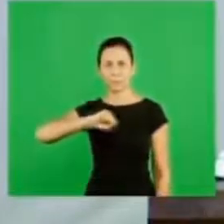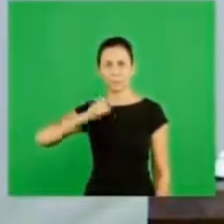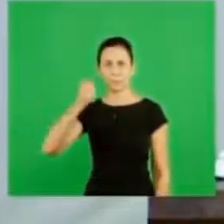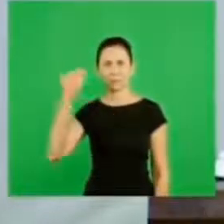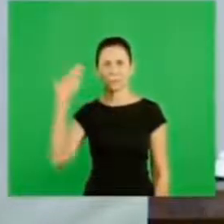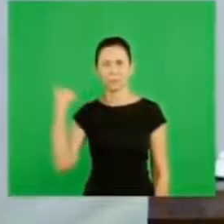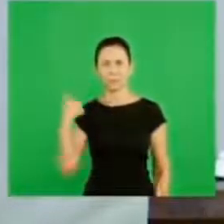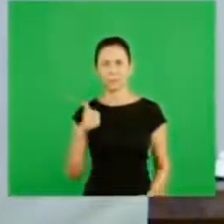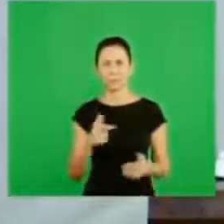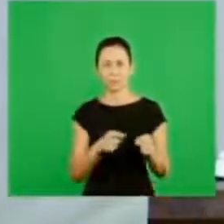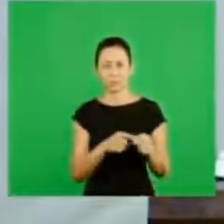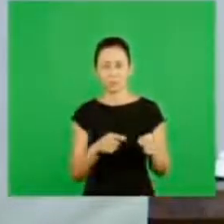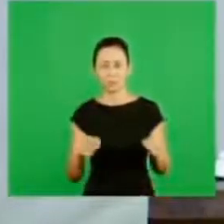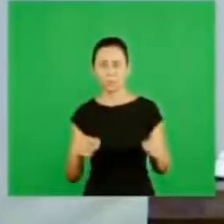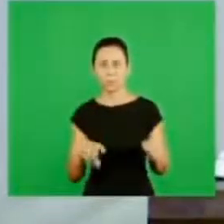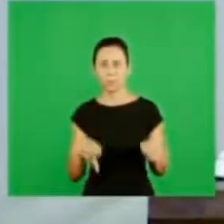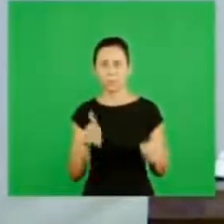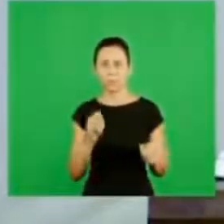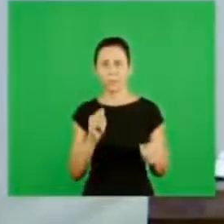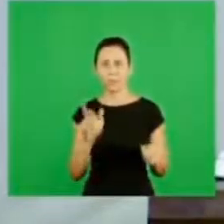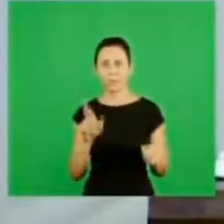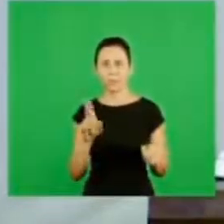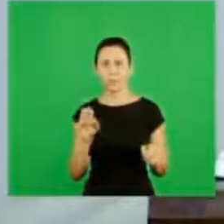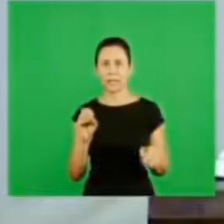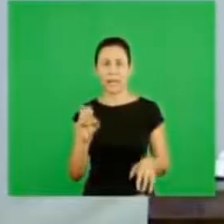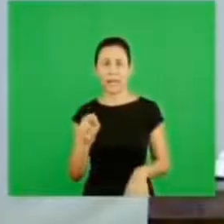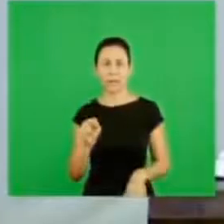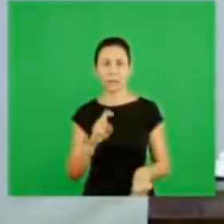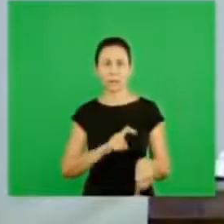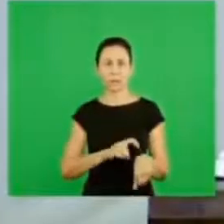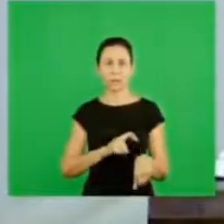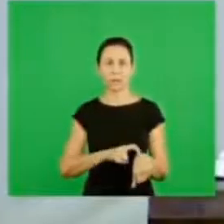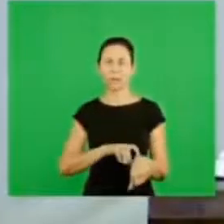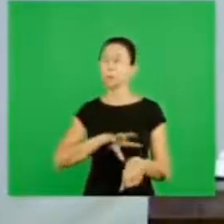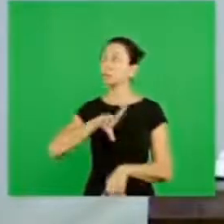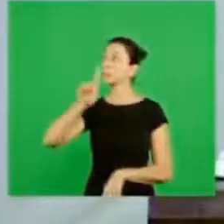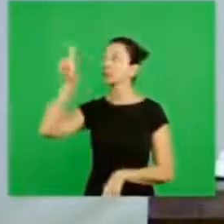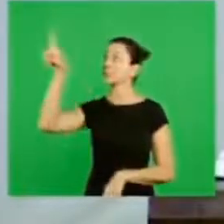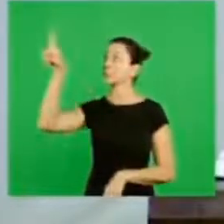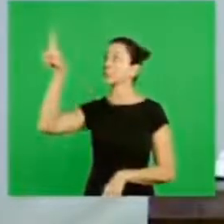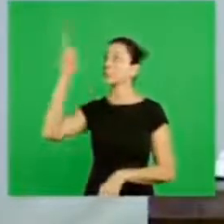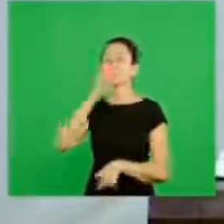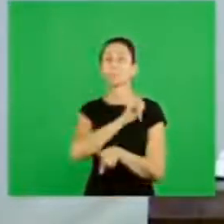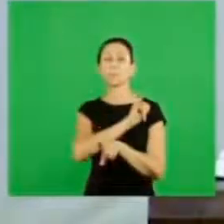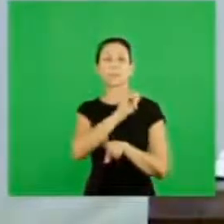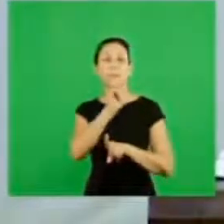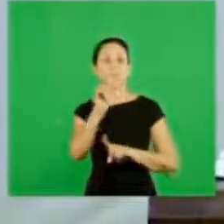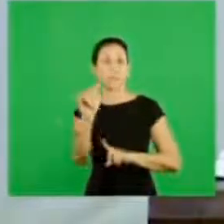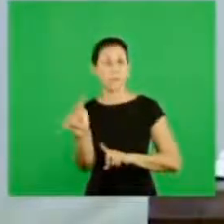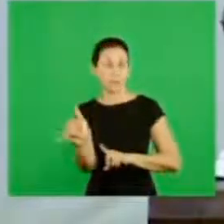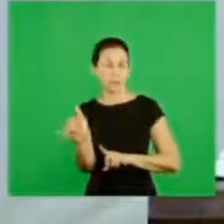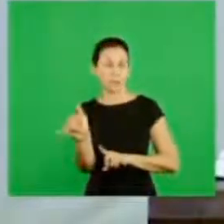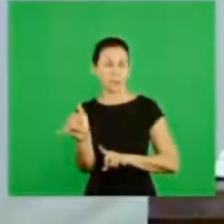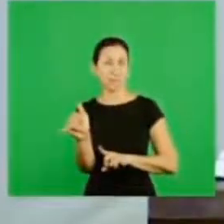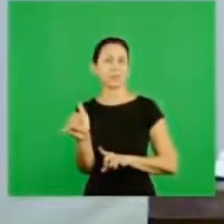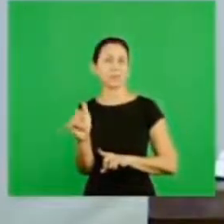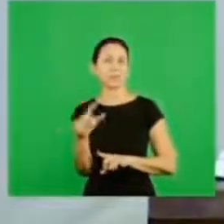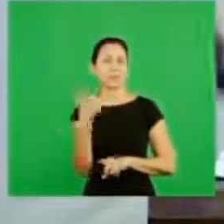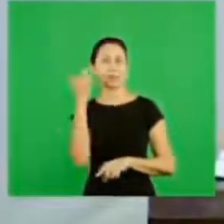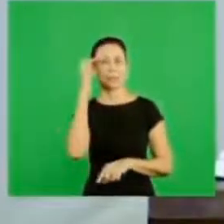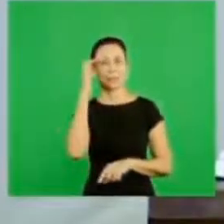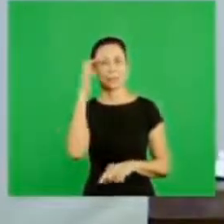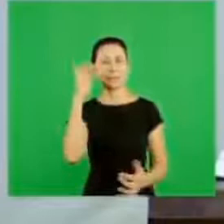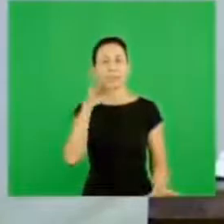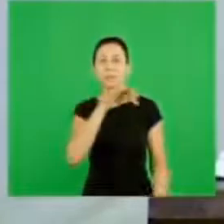The Kronos stayed behind and entered for us Kairos. Kairos isn't the chronological